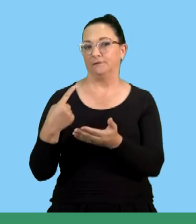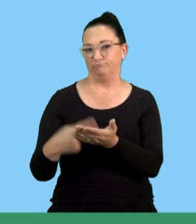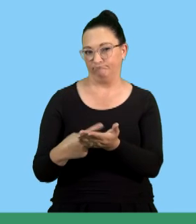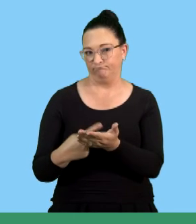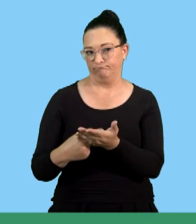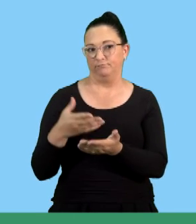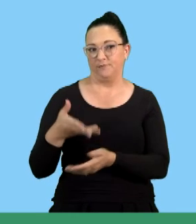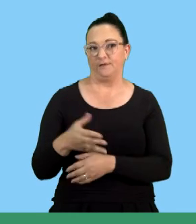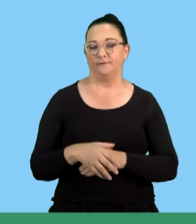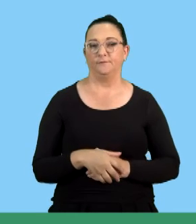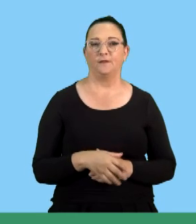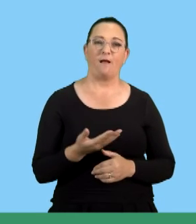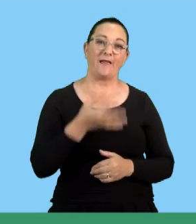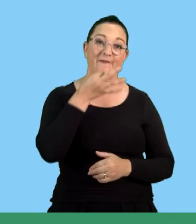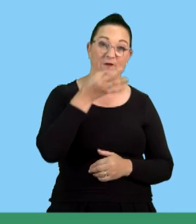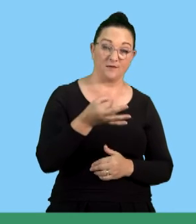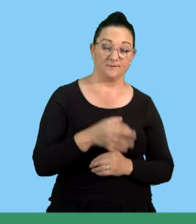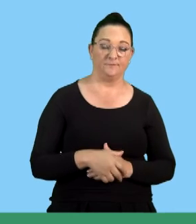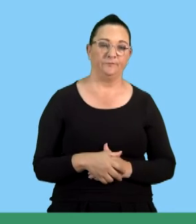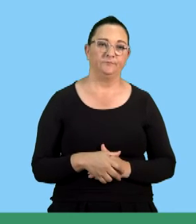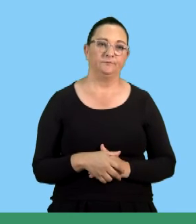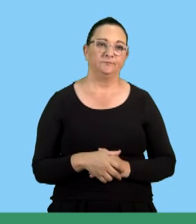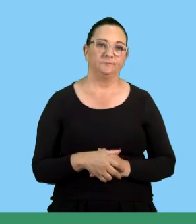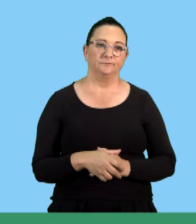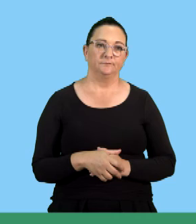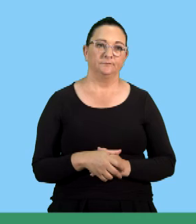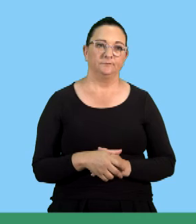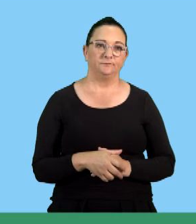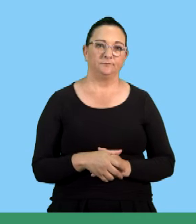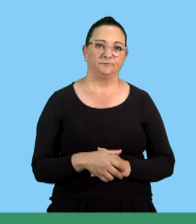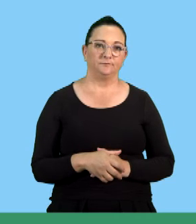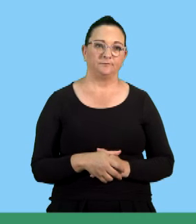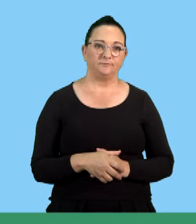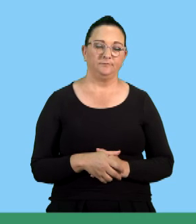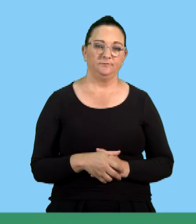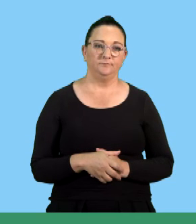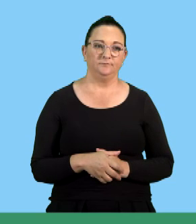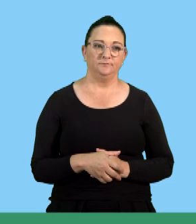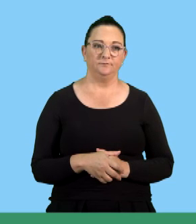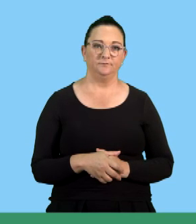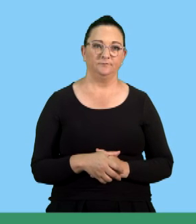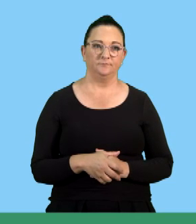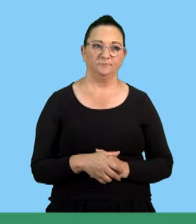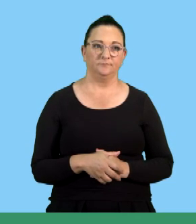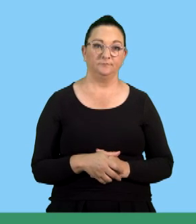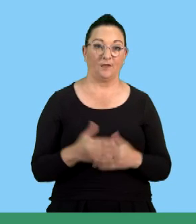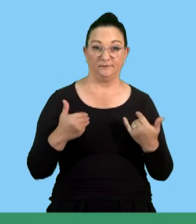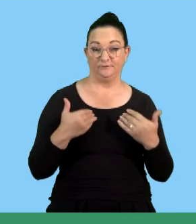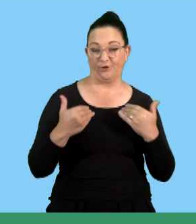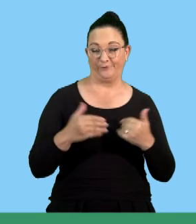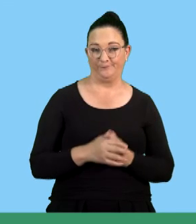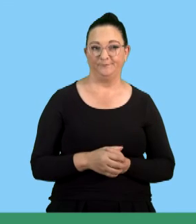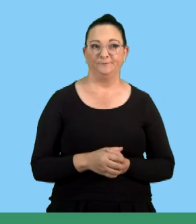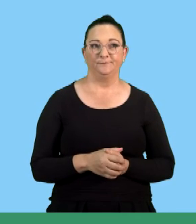Is to end the contract. So we need to advise MT on the termination of that. Now let's